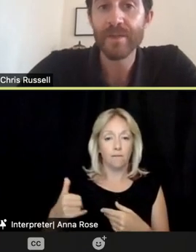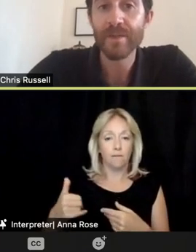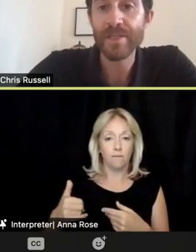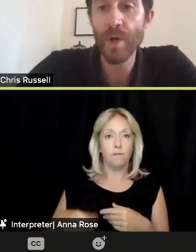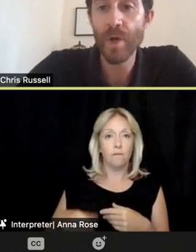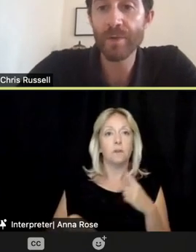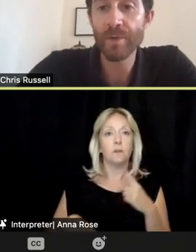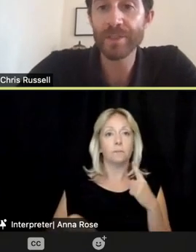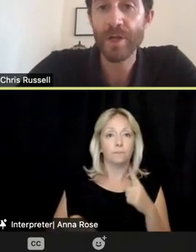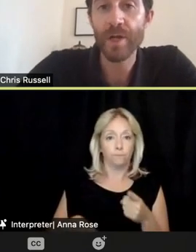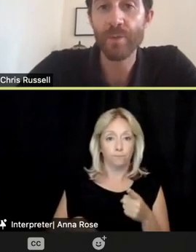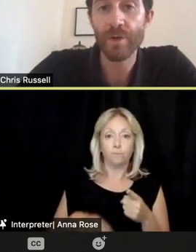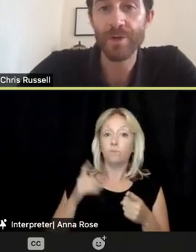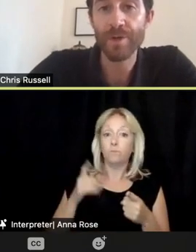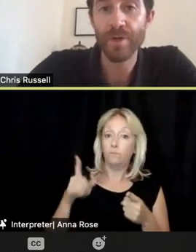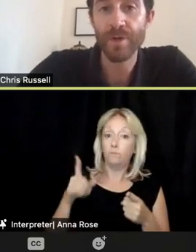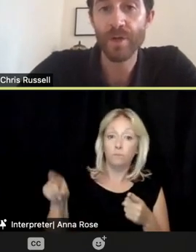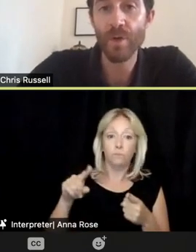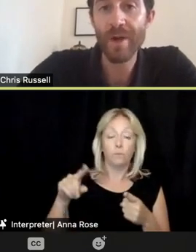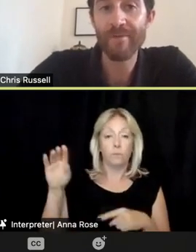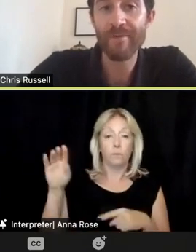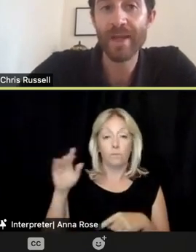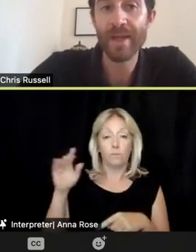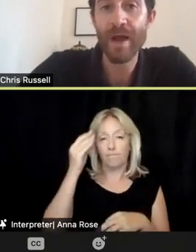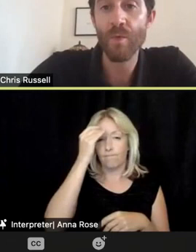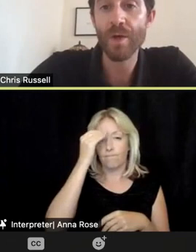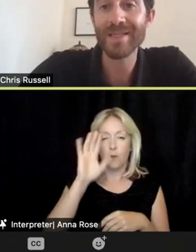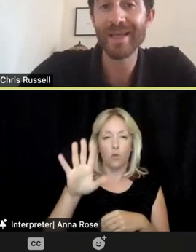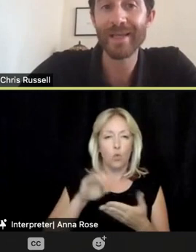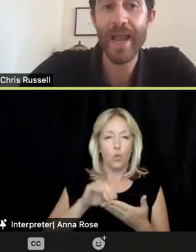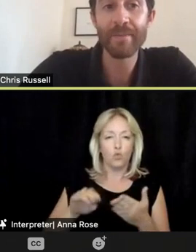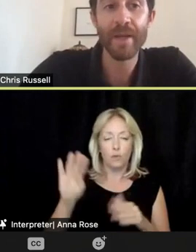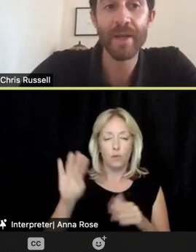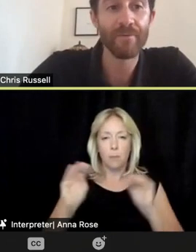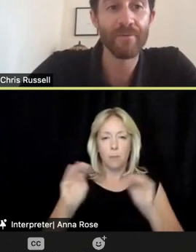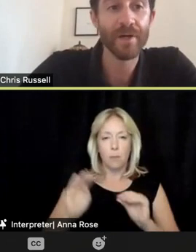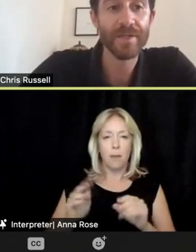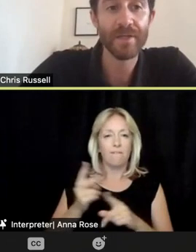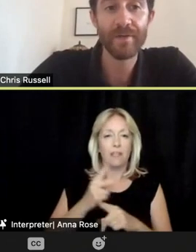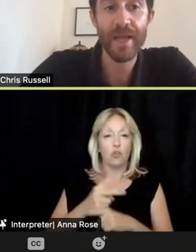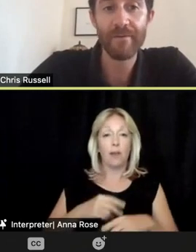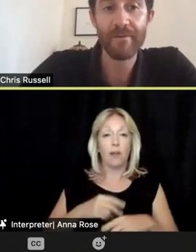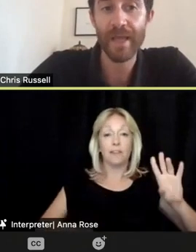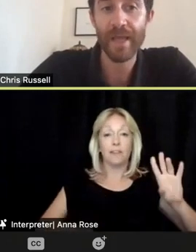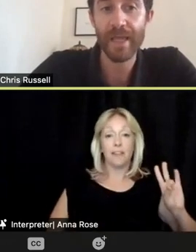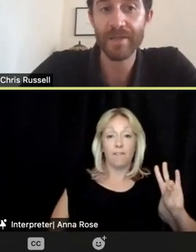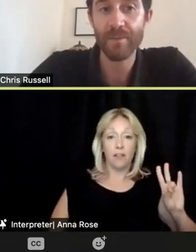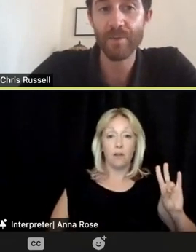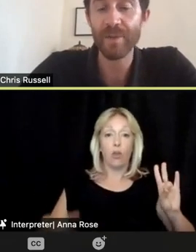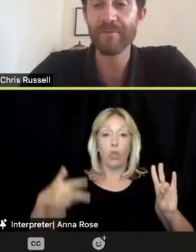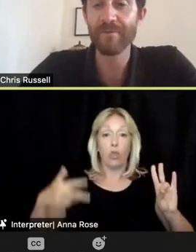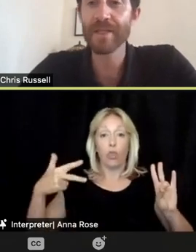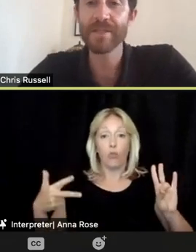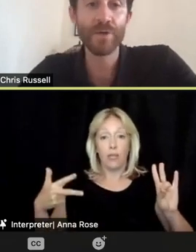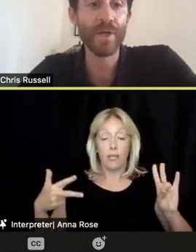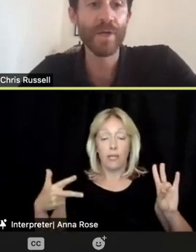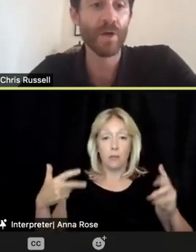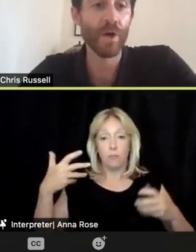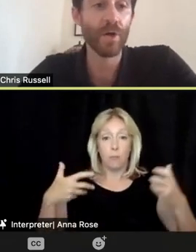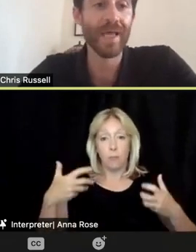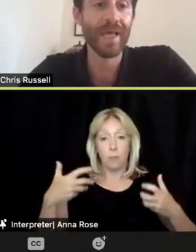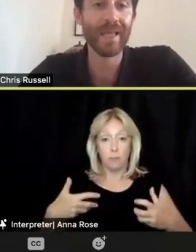time, this is where you're really starting with your student. You want to find out what is the alignment of their CVI phase. And we split